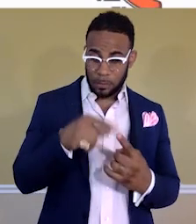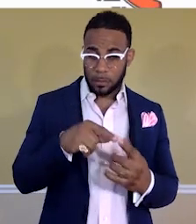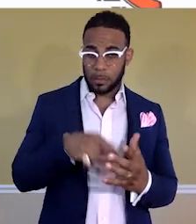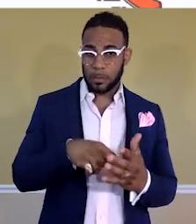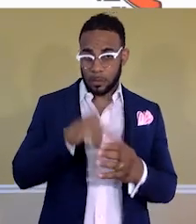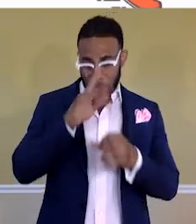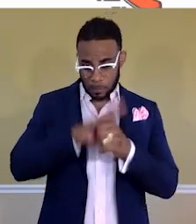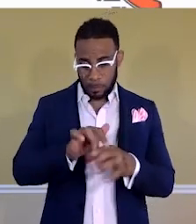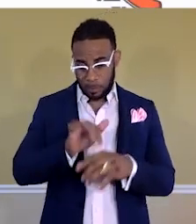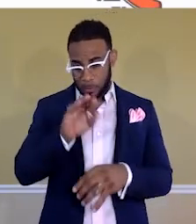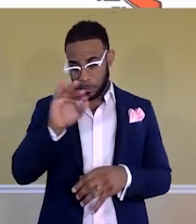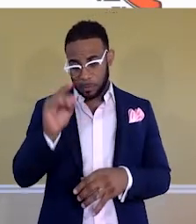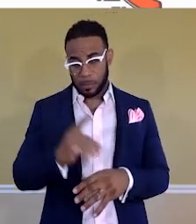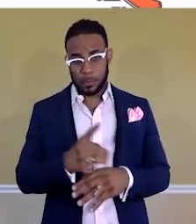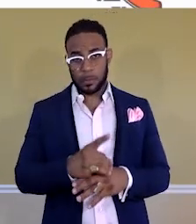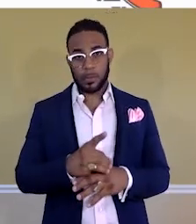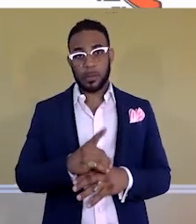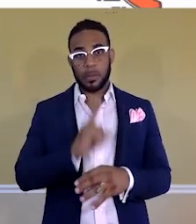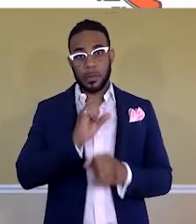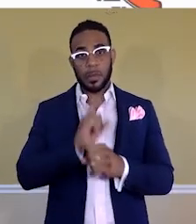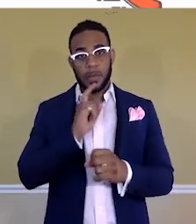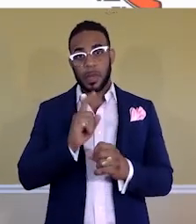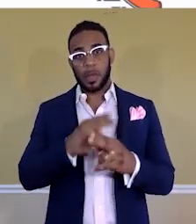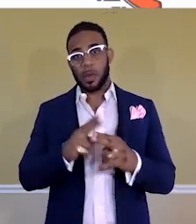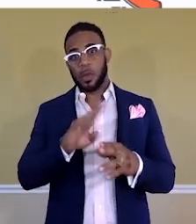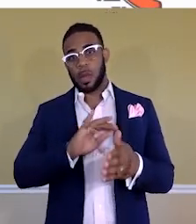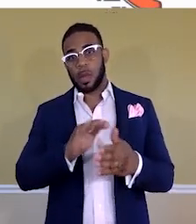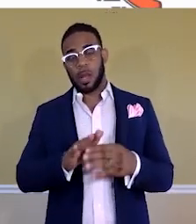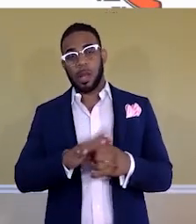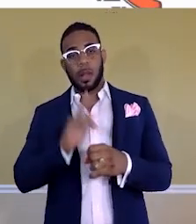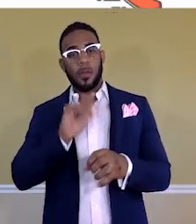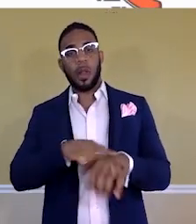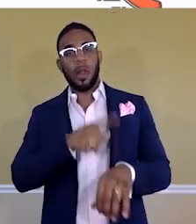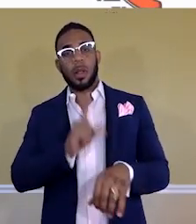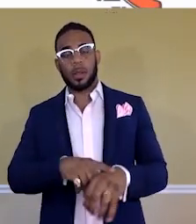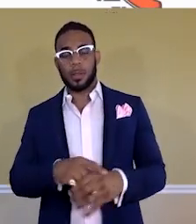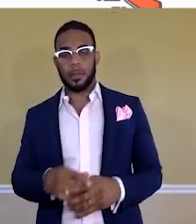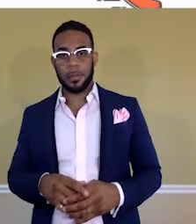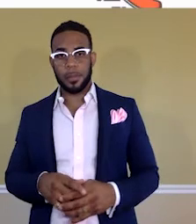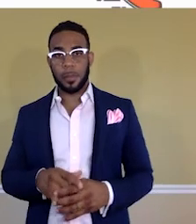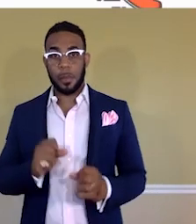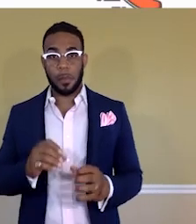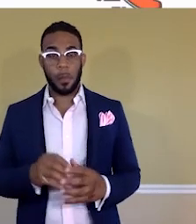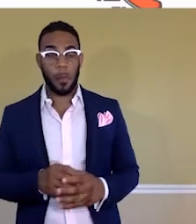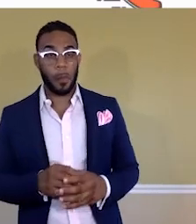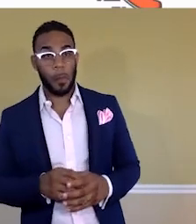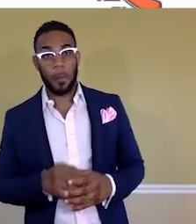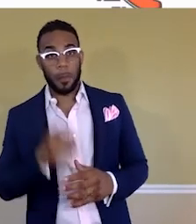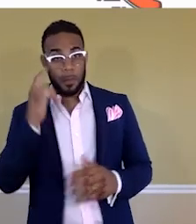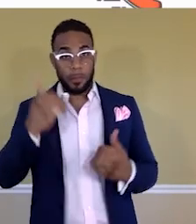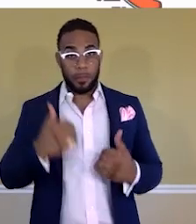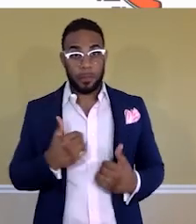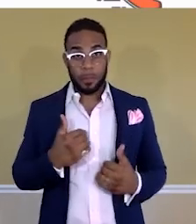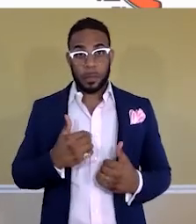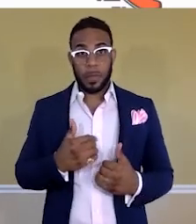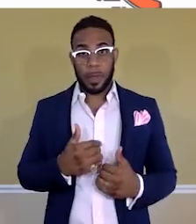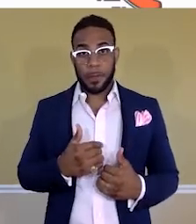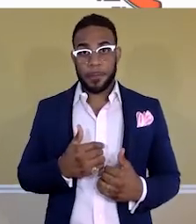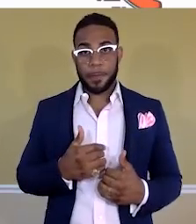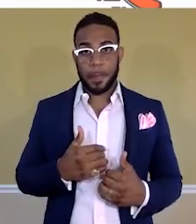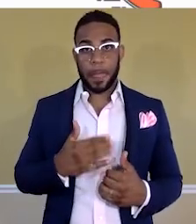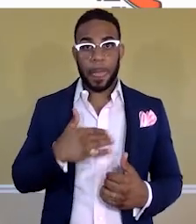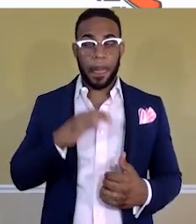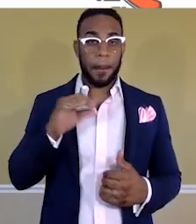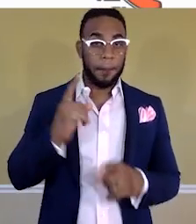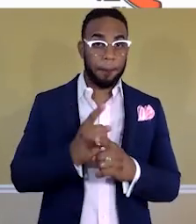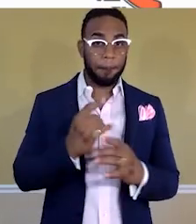just in 90 days, because it really is just a short enough of a long time. So for me, my